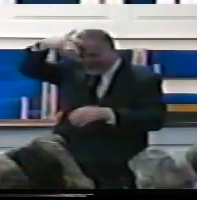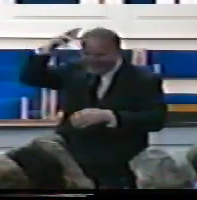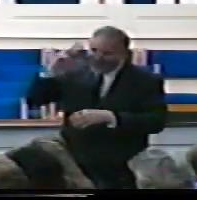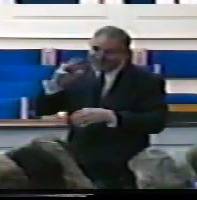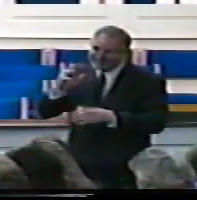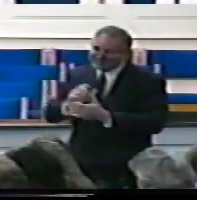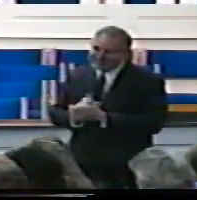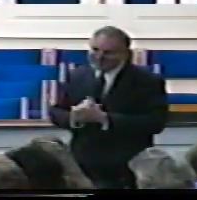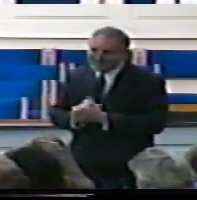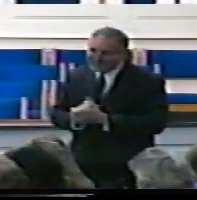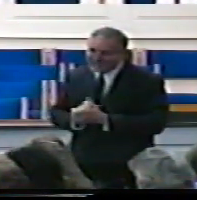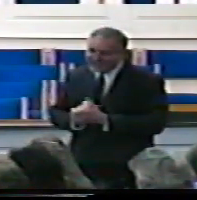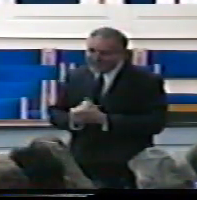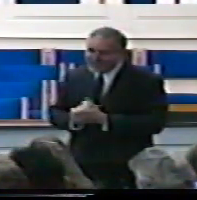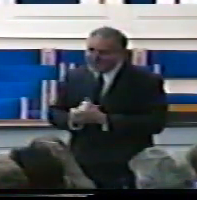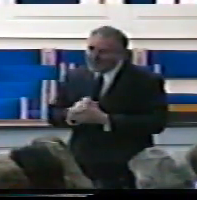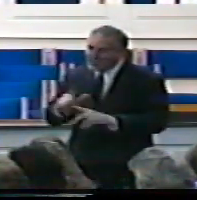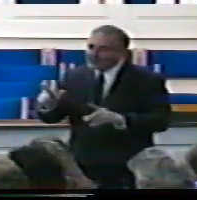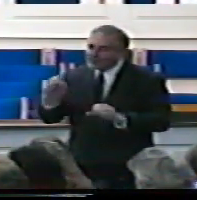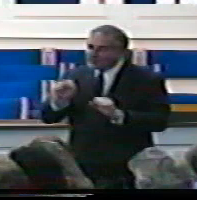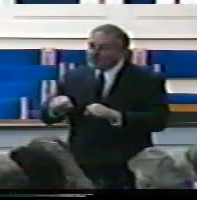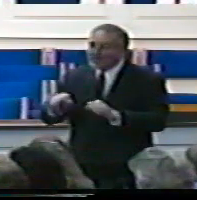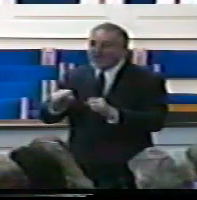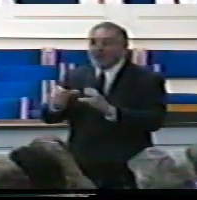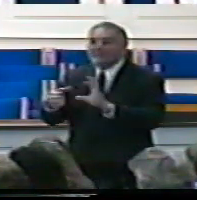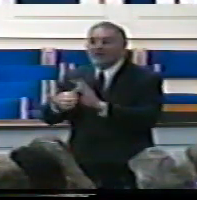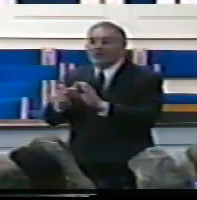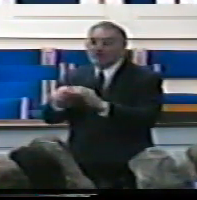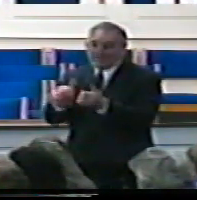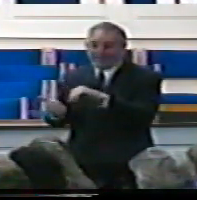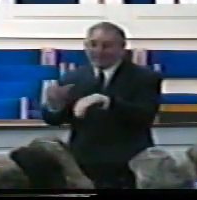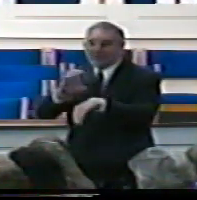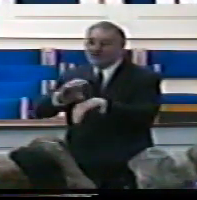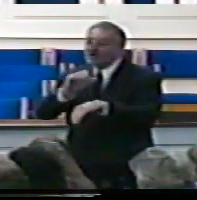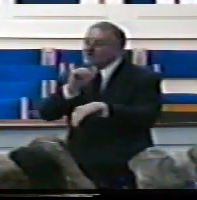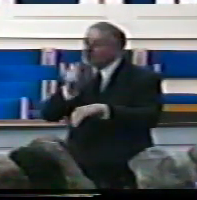Right? And you can belong to a Baptist church and not be saved.